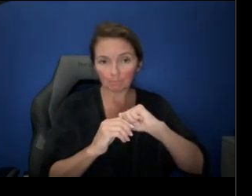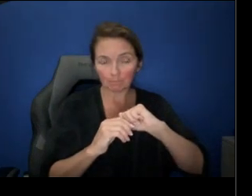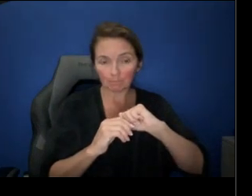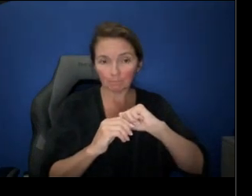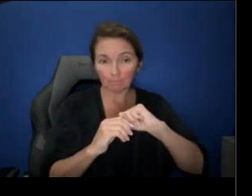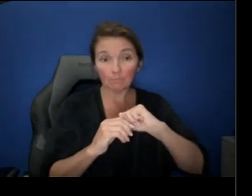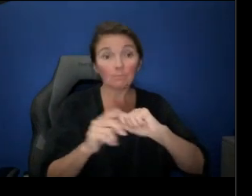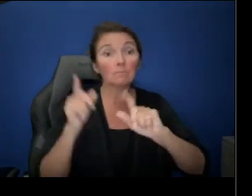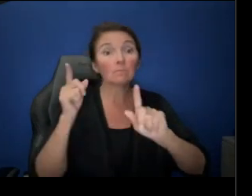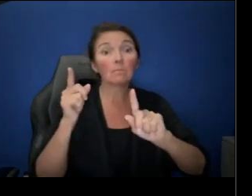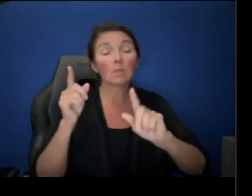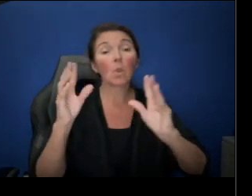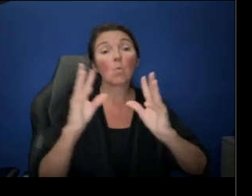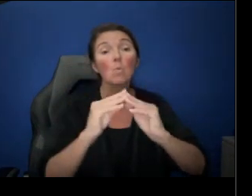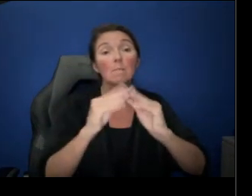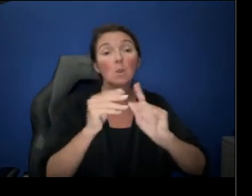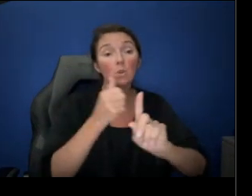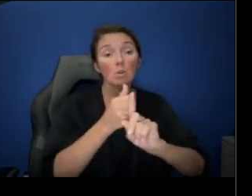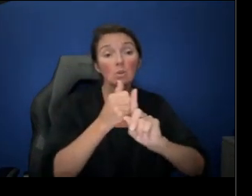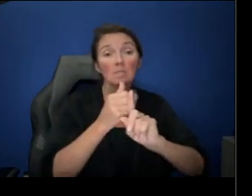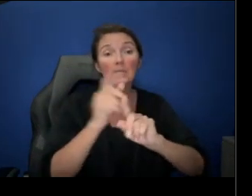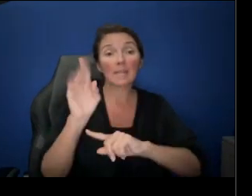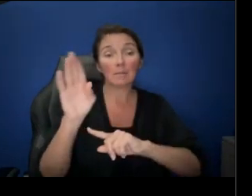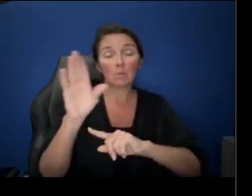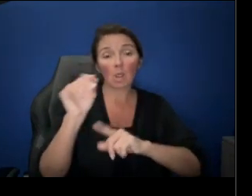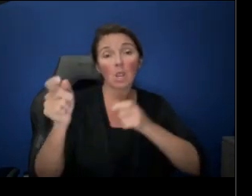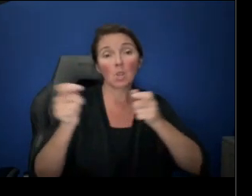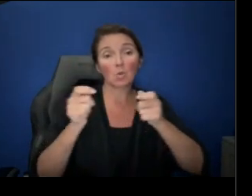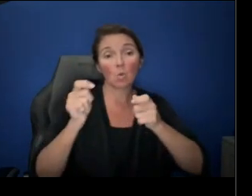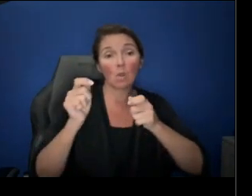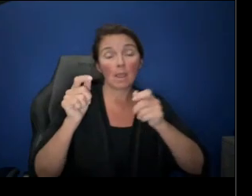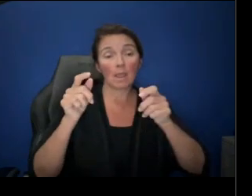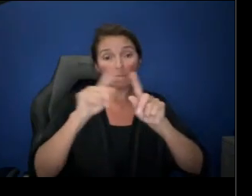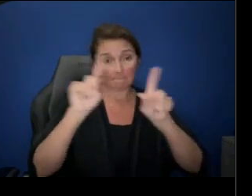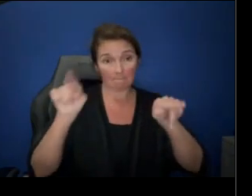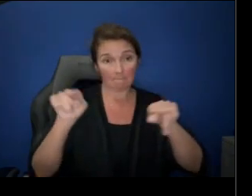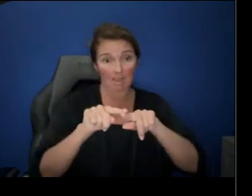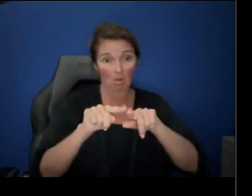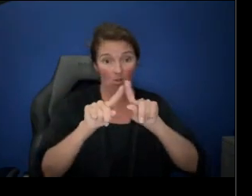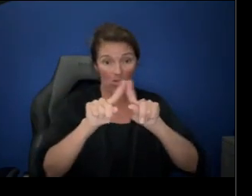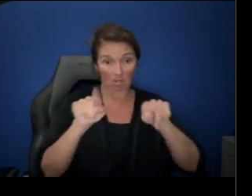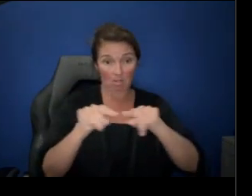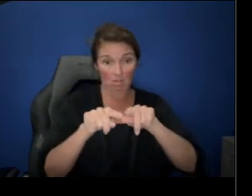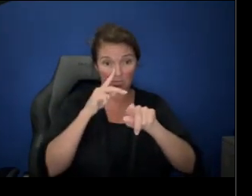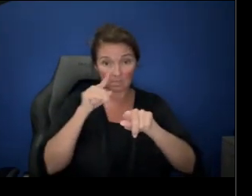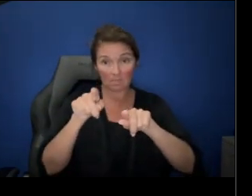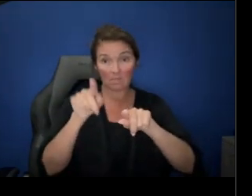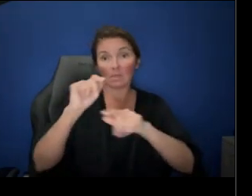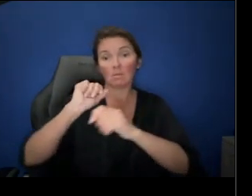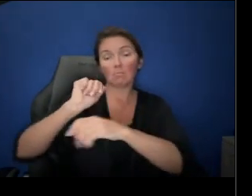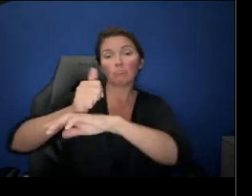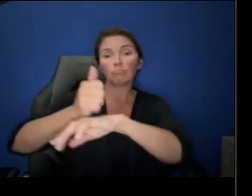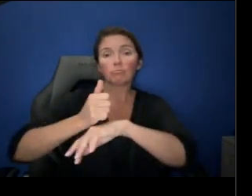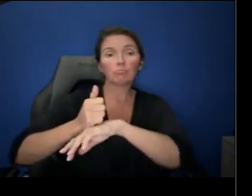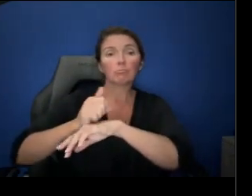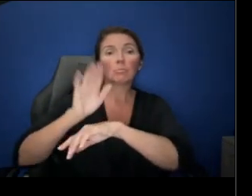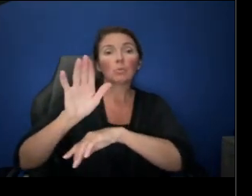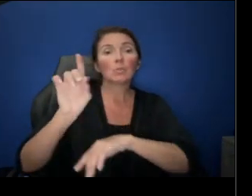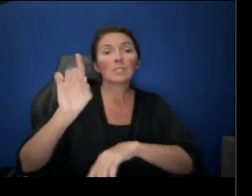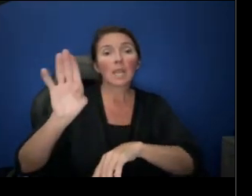The GoToWebinar dashboard and control panel. You can set up the